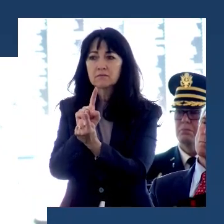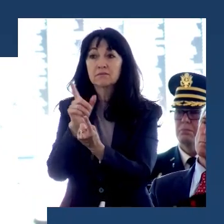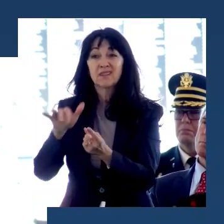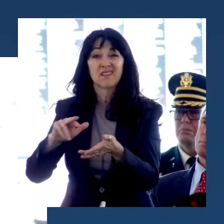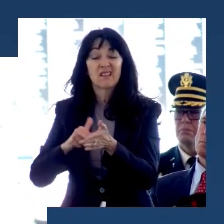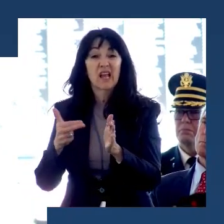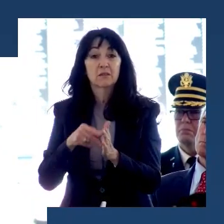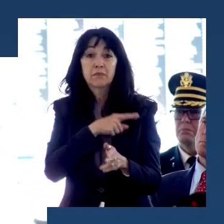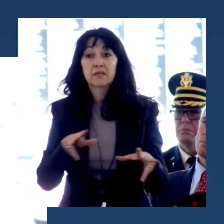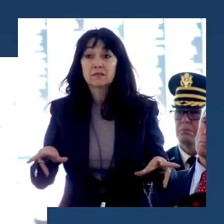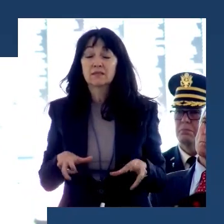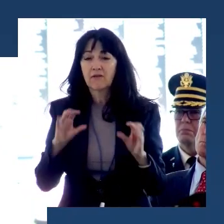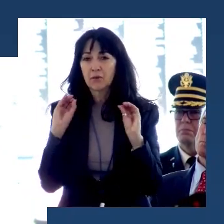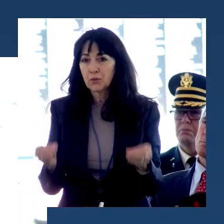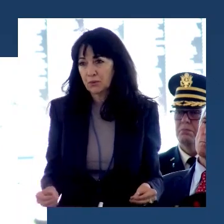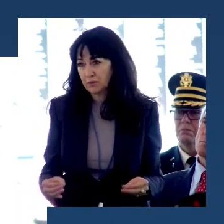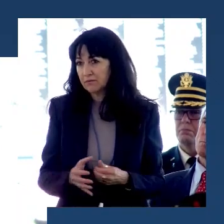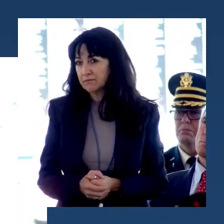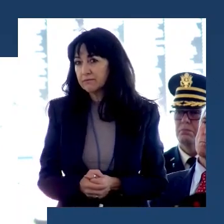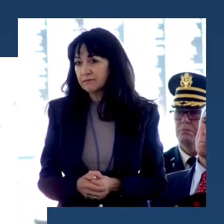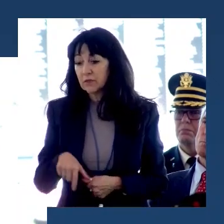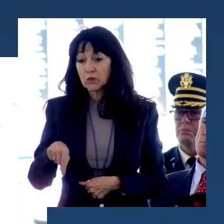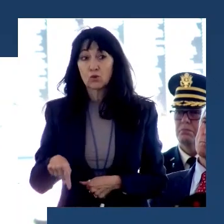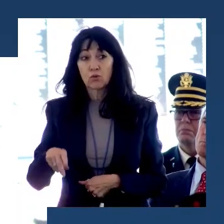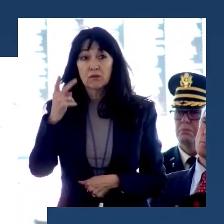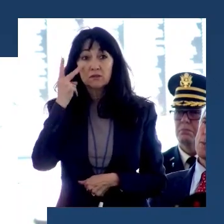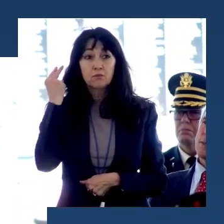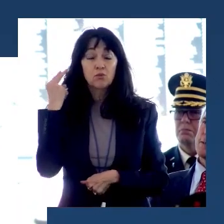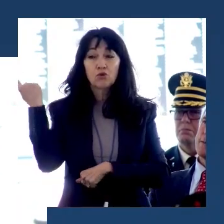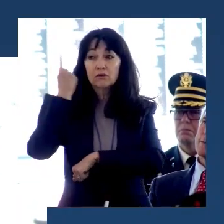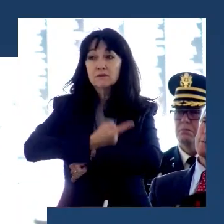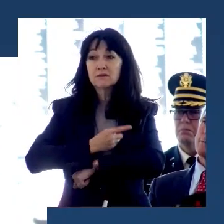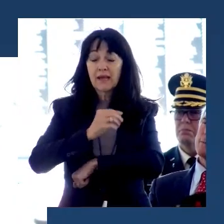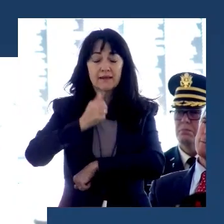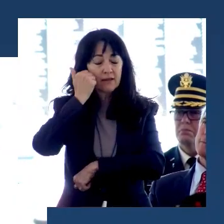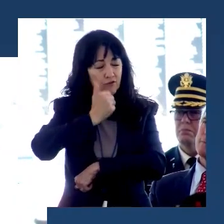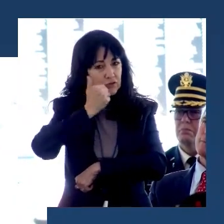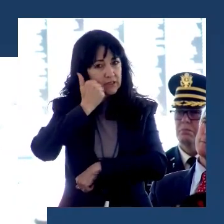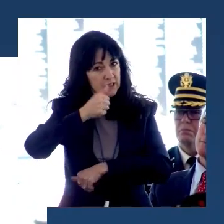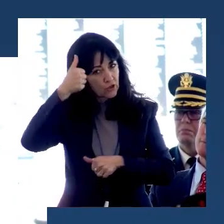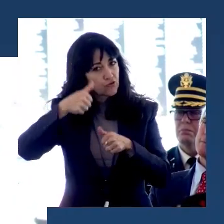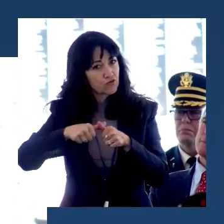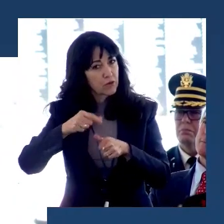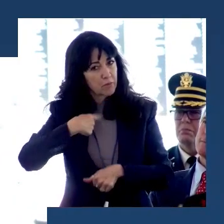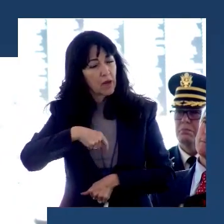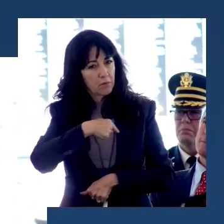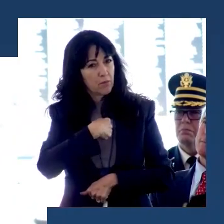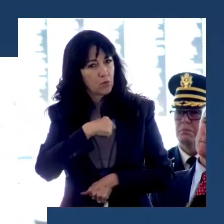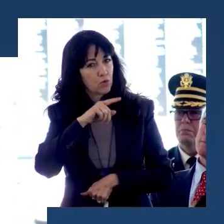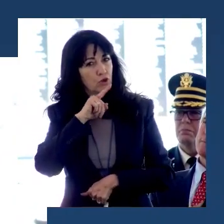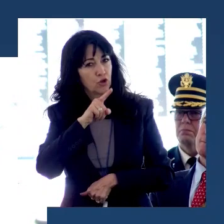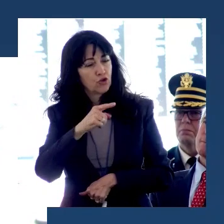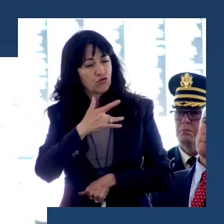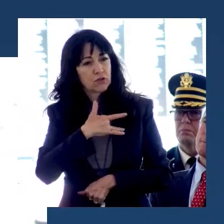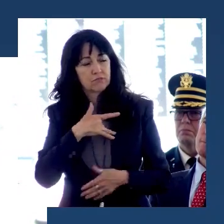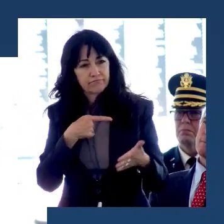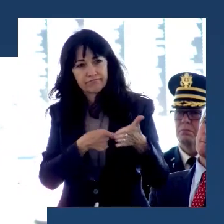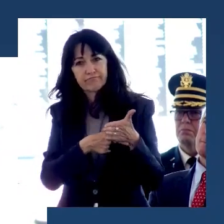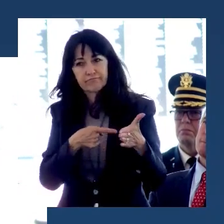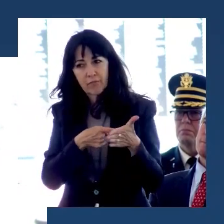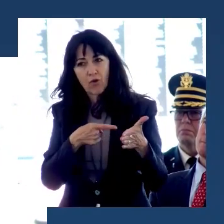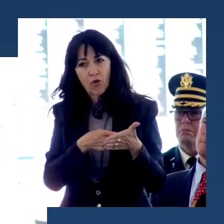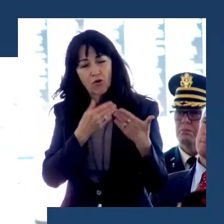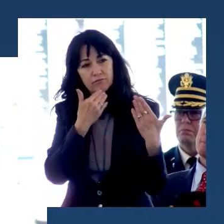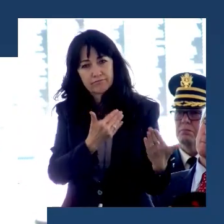service. So on this Memorial Day and every day, remember, we owe our service members a tremendous debt of gratitude